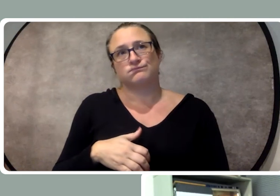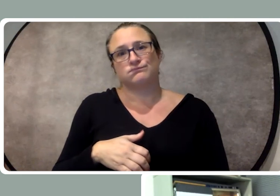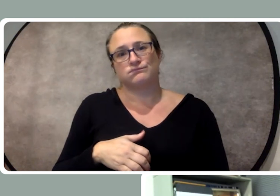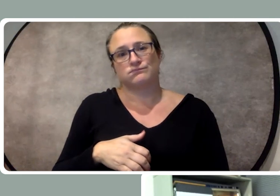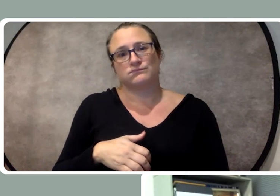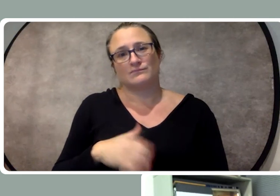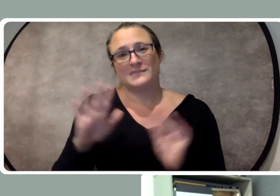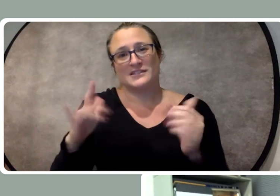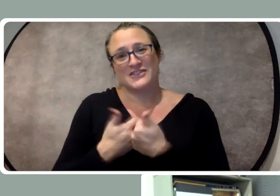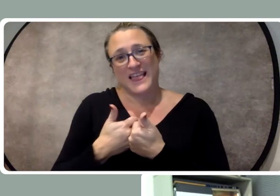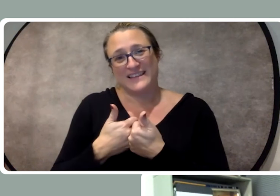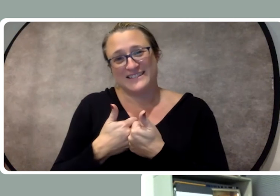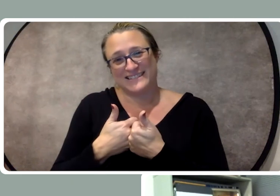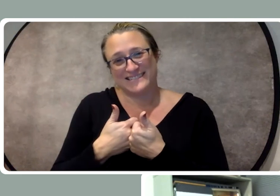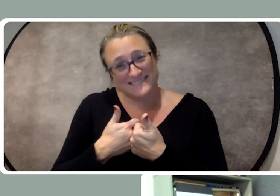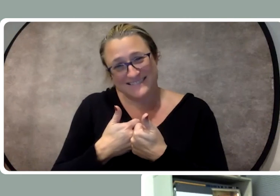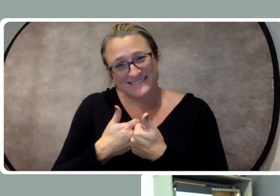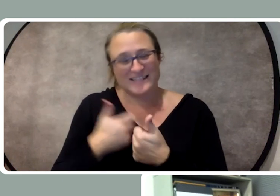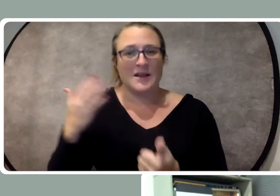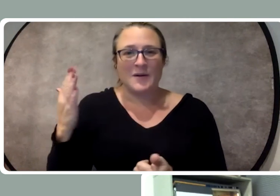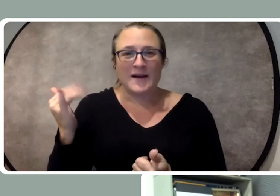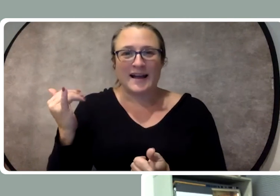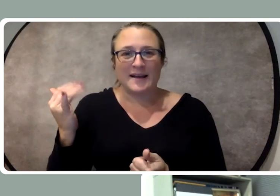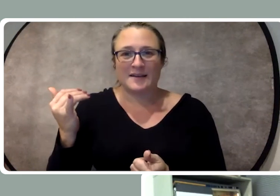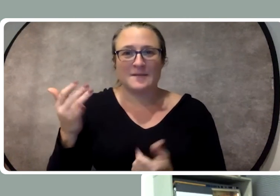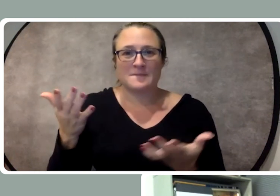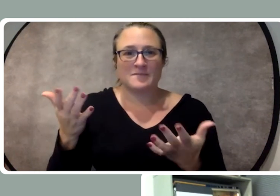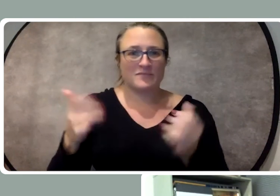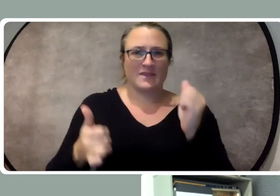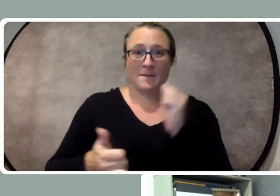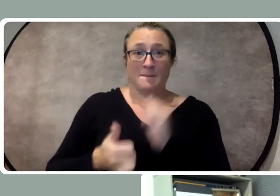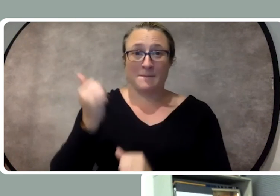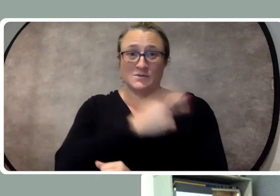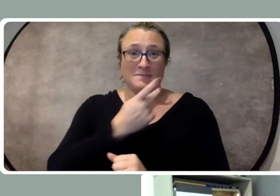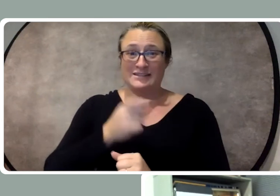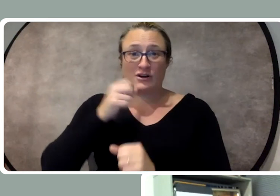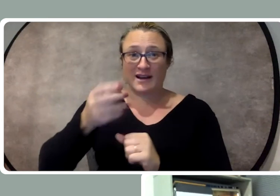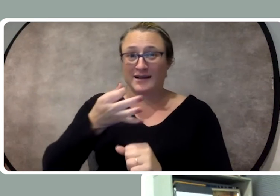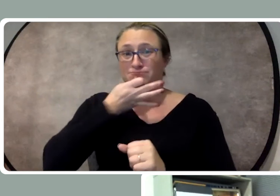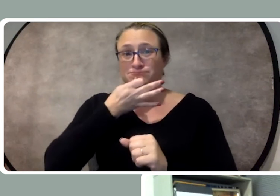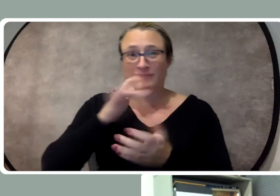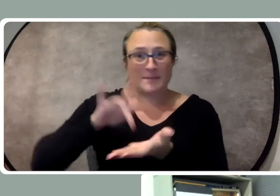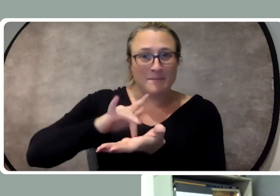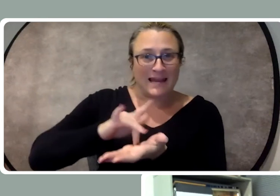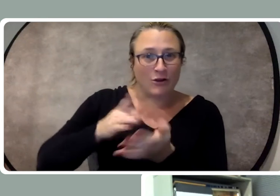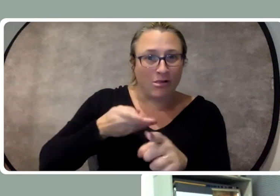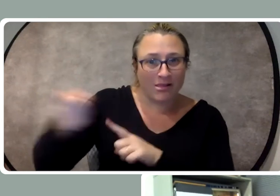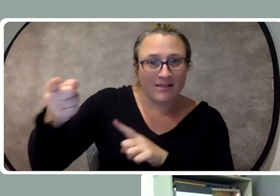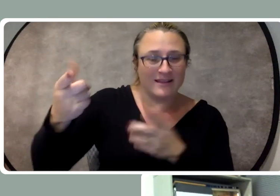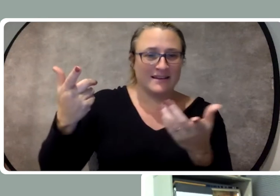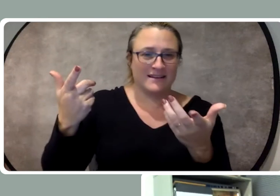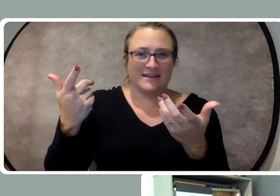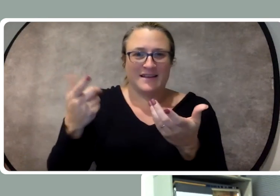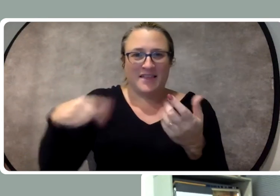might be challenging, honestly, because, most patients are not in the medical field and they don't necessarily know